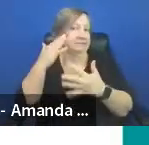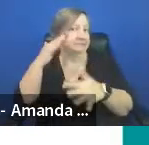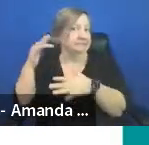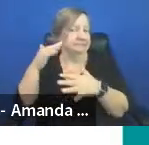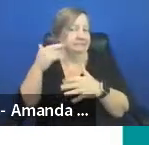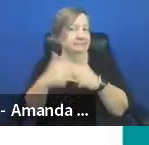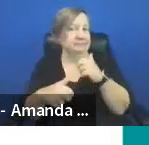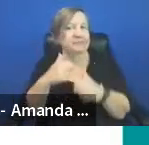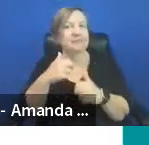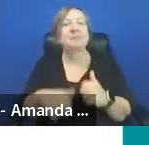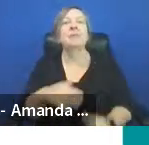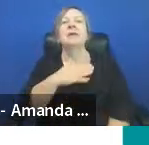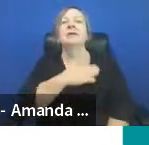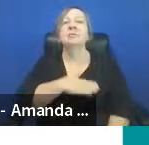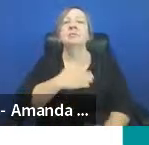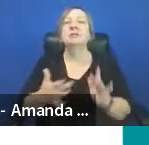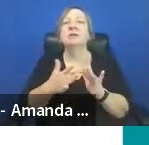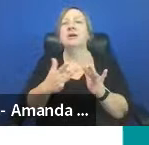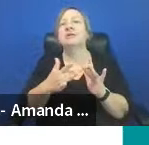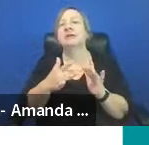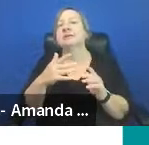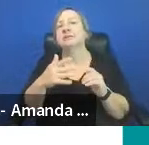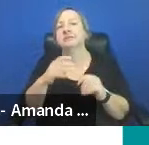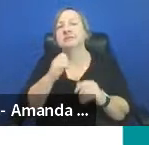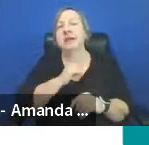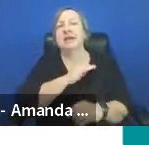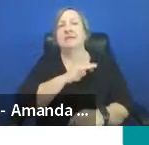please contact program staff at